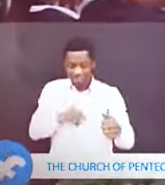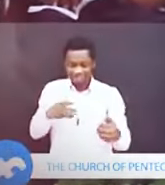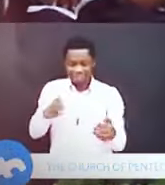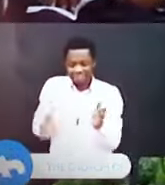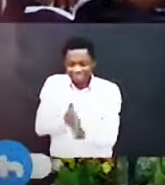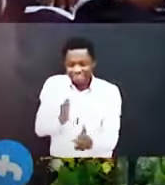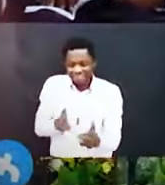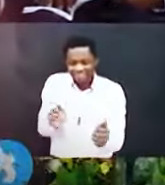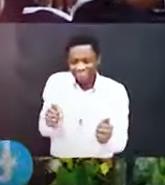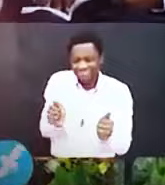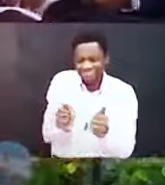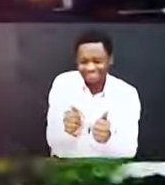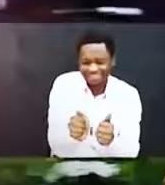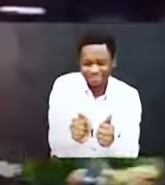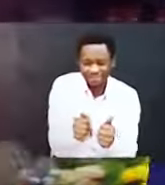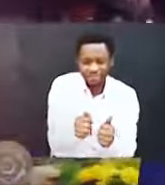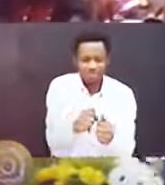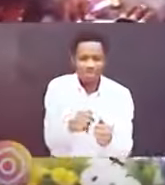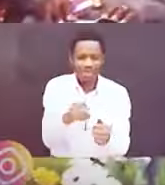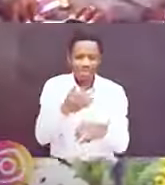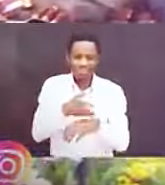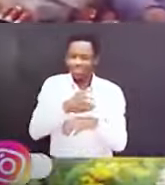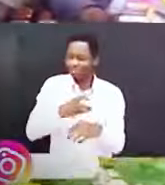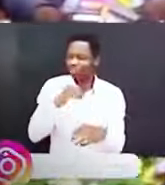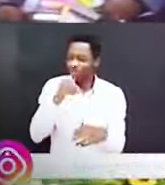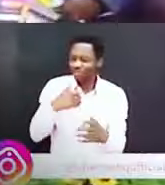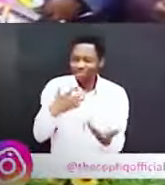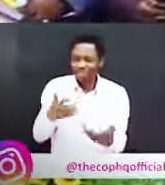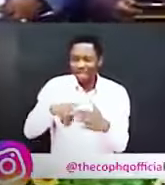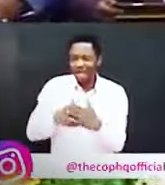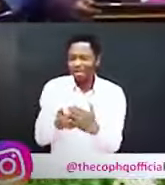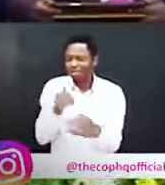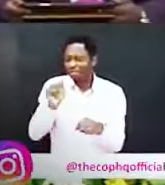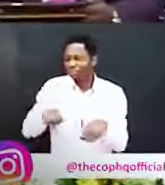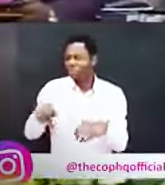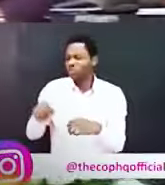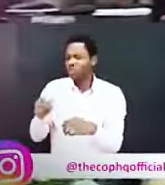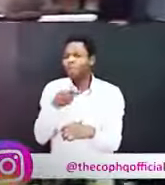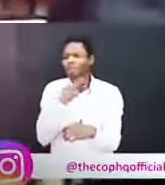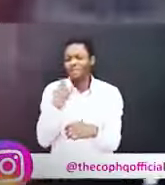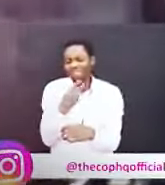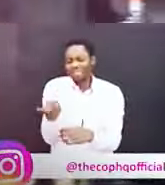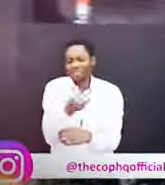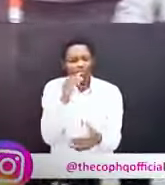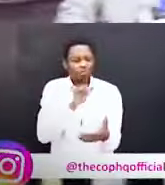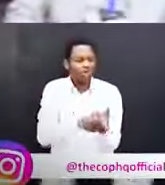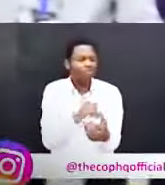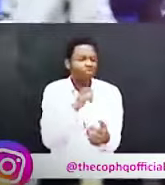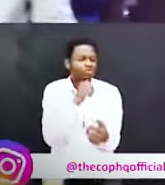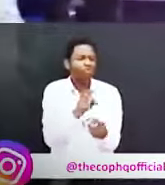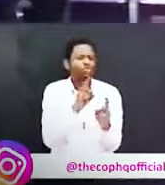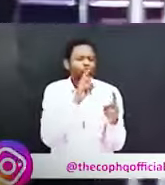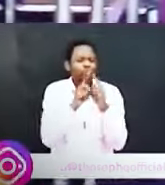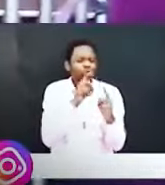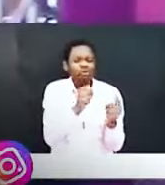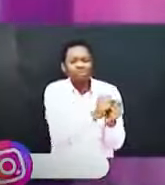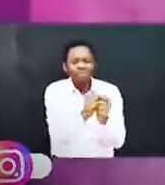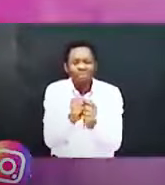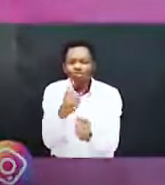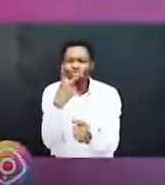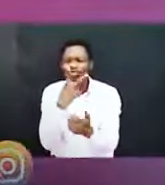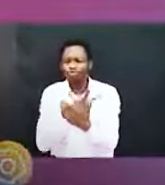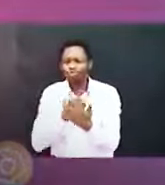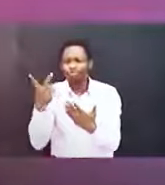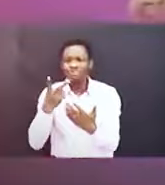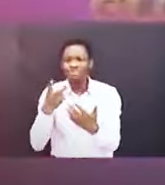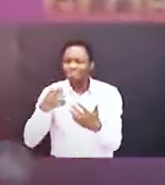deceiving? How can you and your husband, the pastor, not be talking for 2 weeks and you are